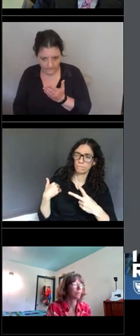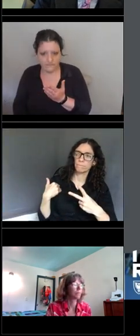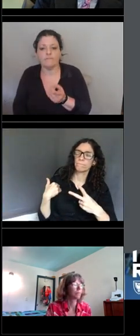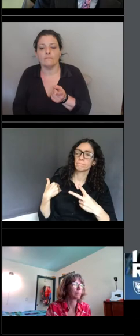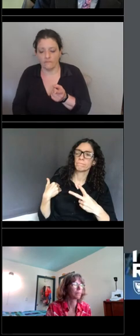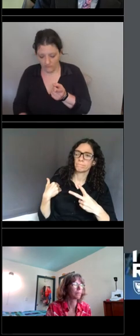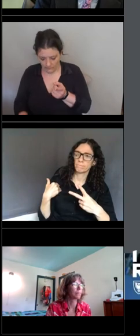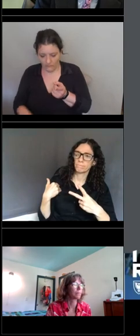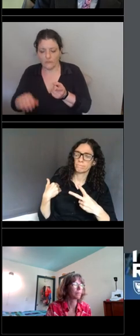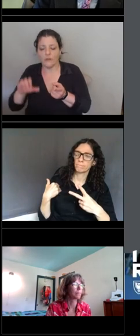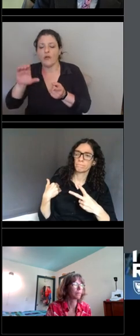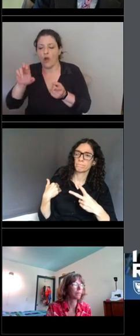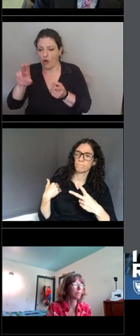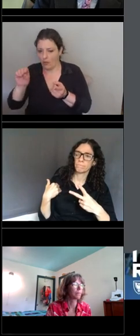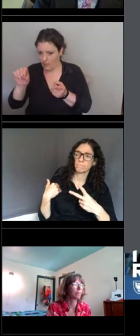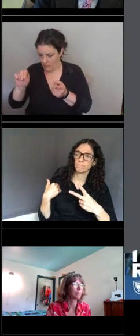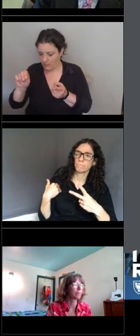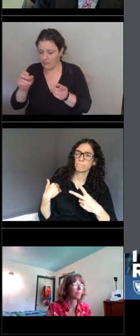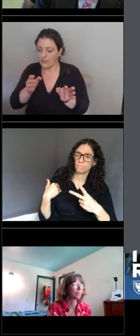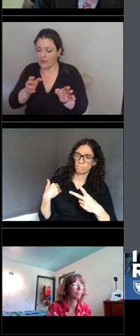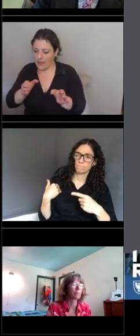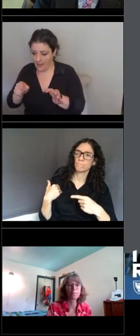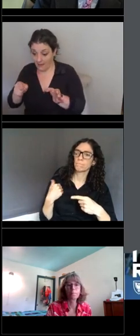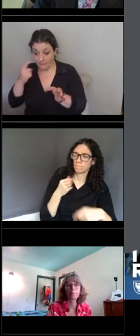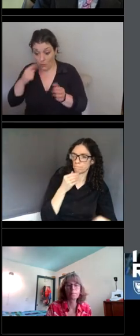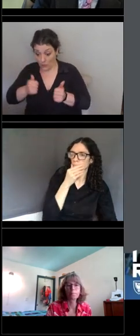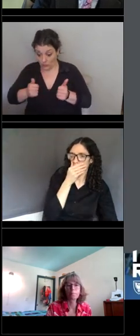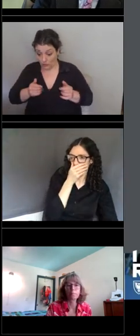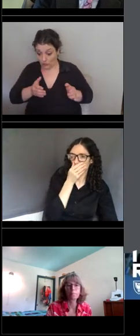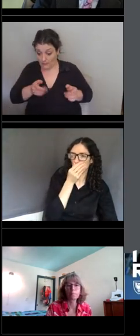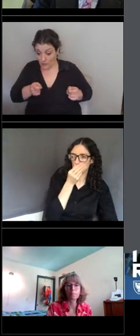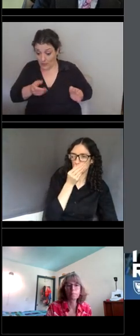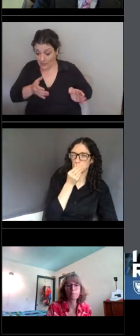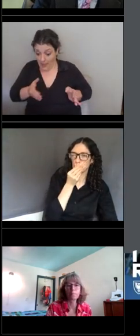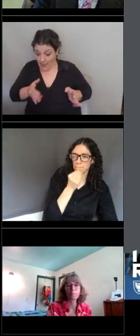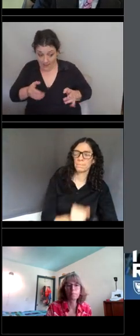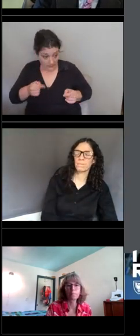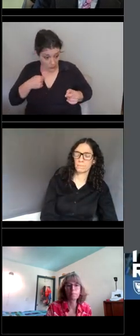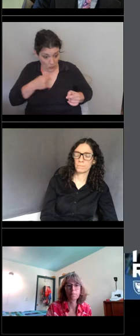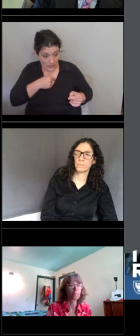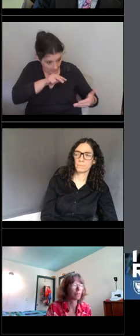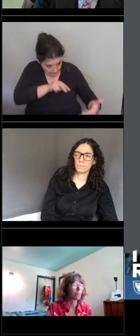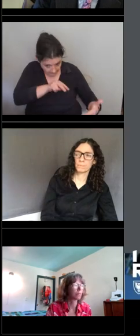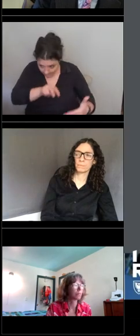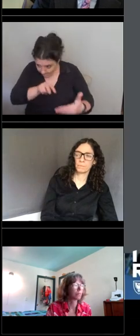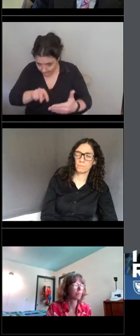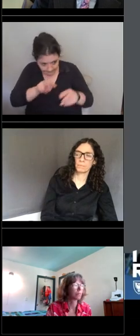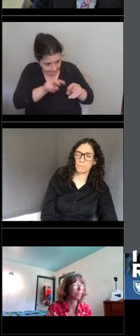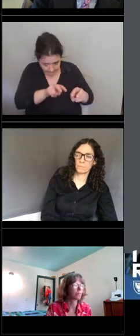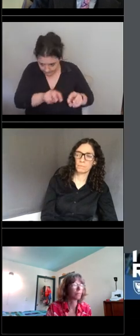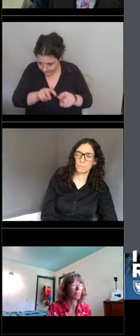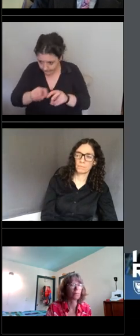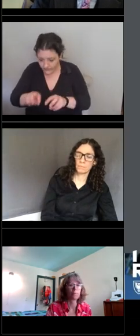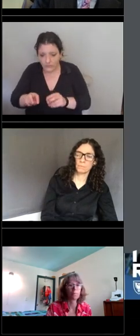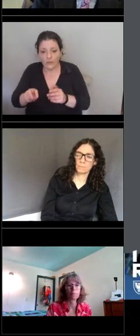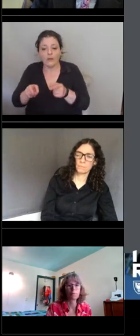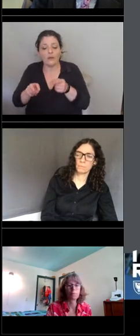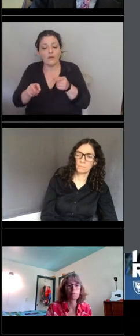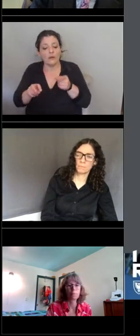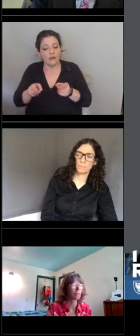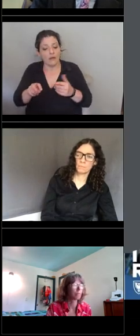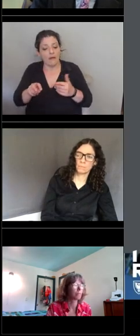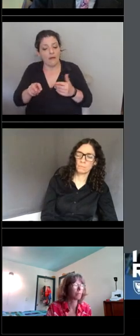for the management plans that we were examining and looking through, a lot of the, you know, mitigative processes